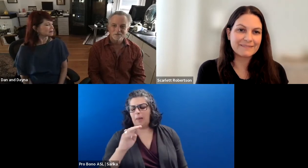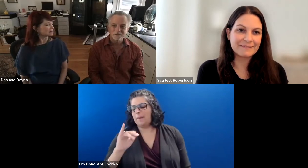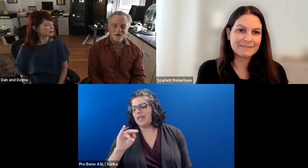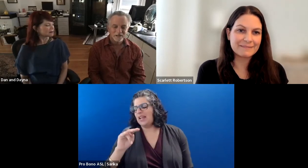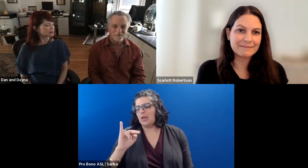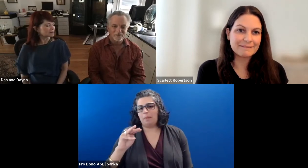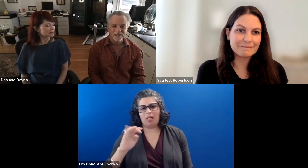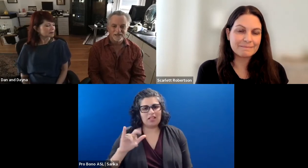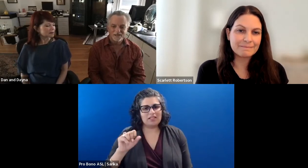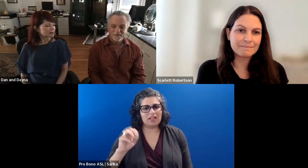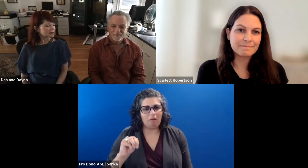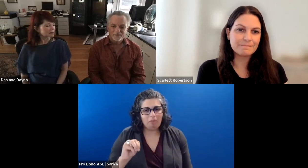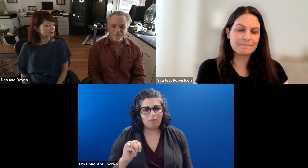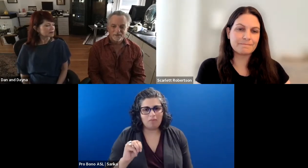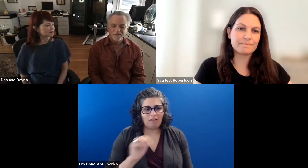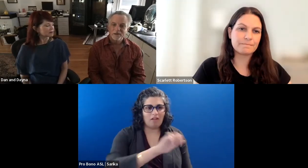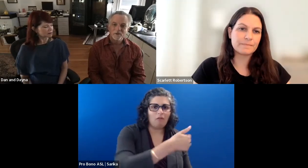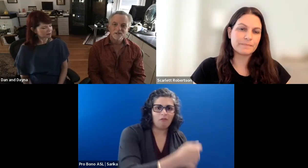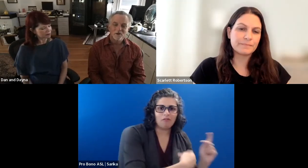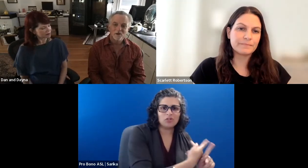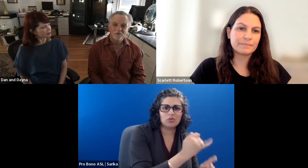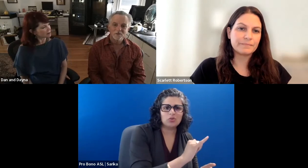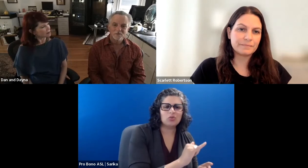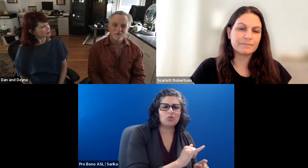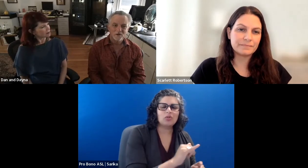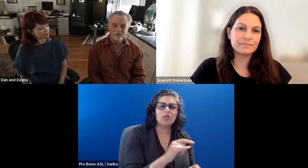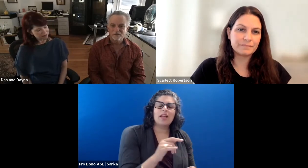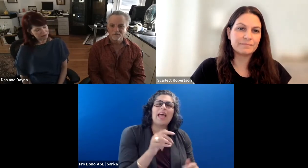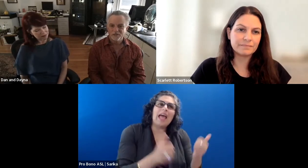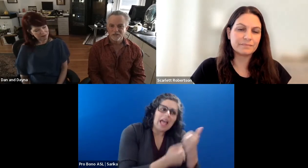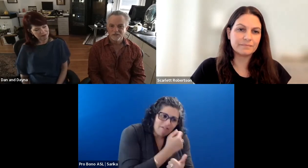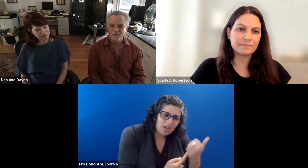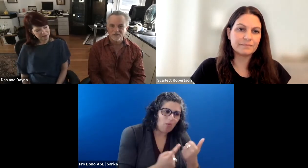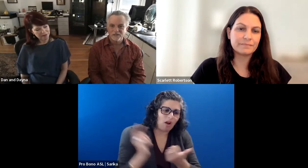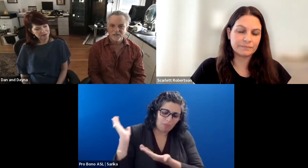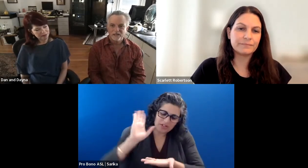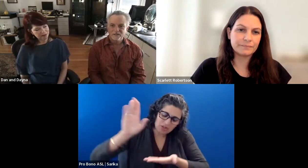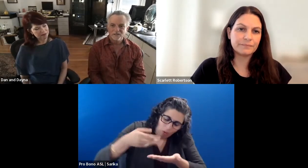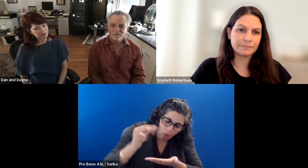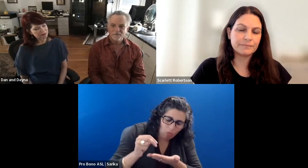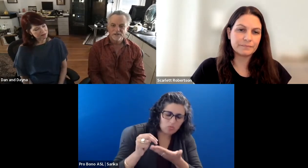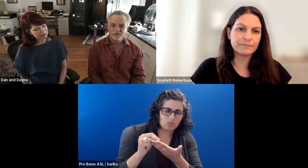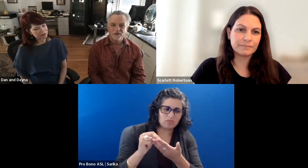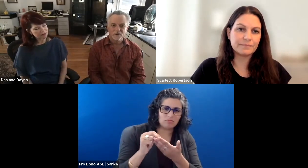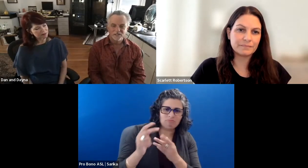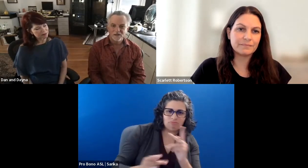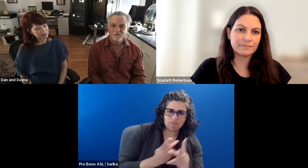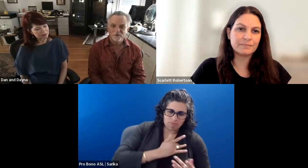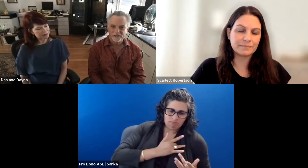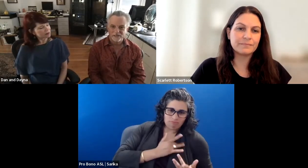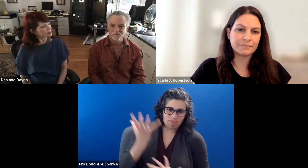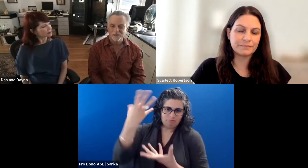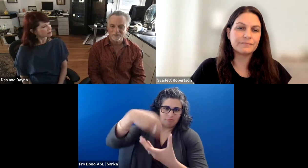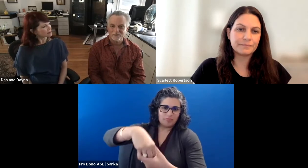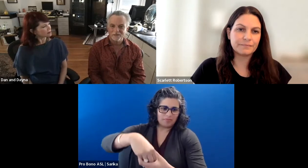were talking about, that everybody brings their own tone and interpretation to it. And there's such a reflection of the artist